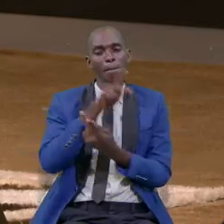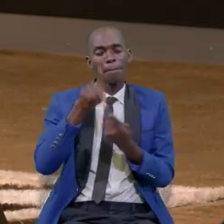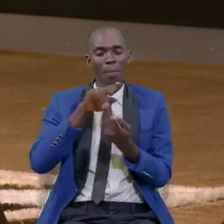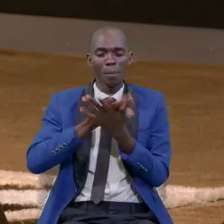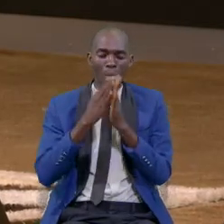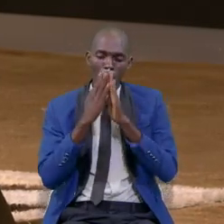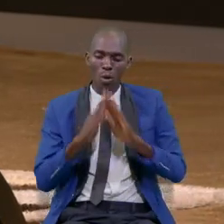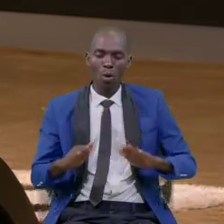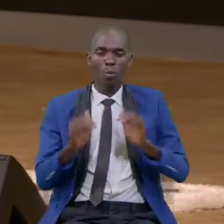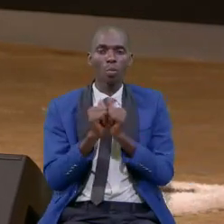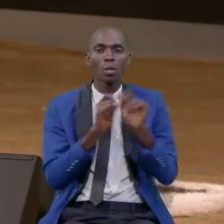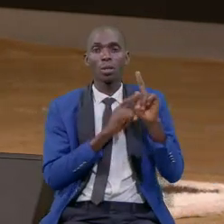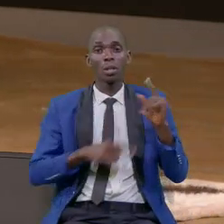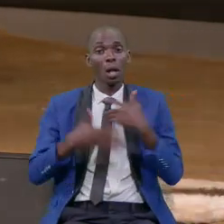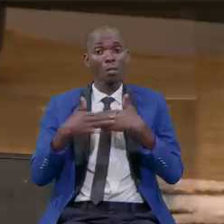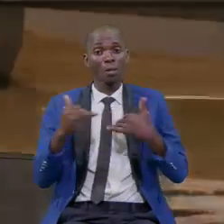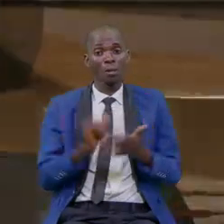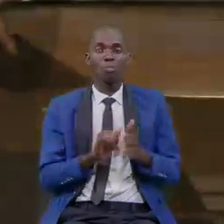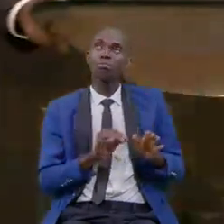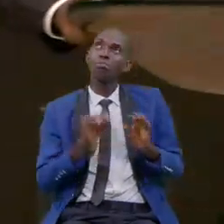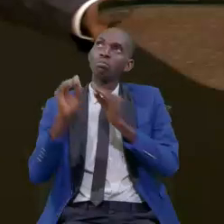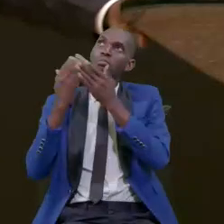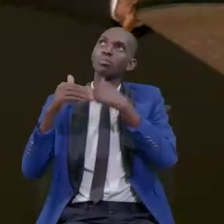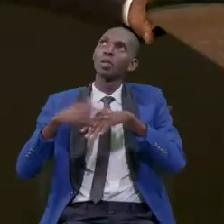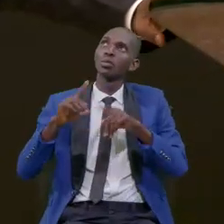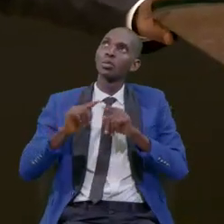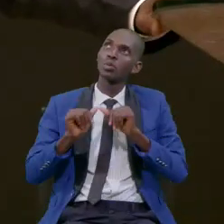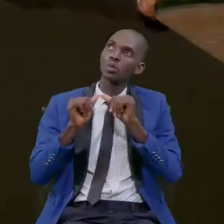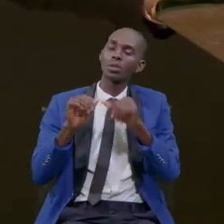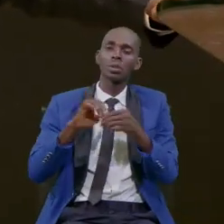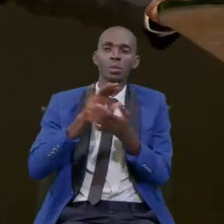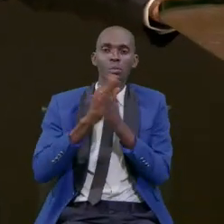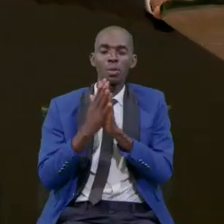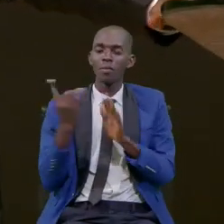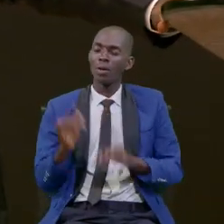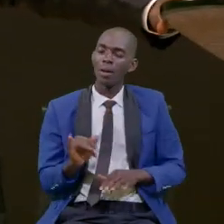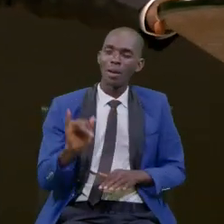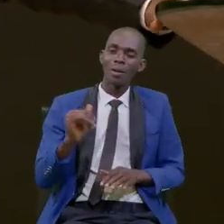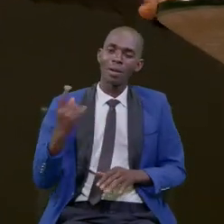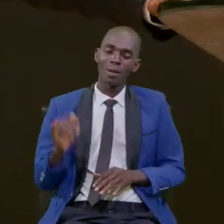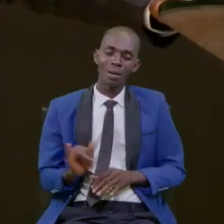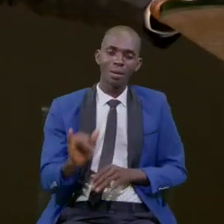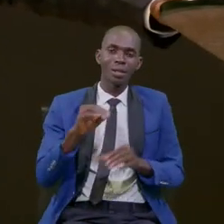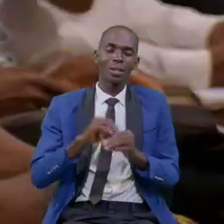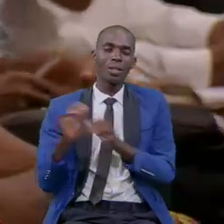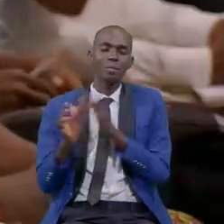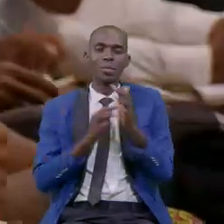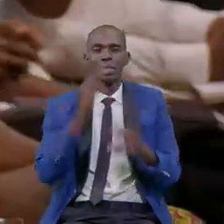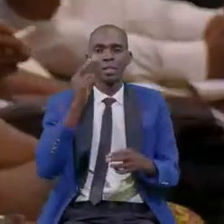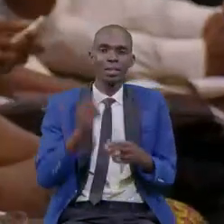that, we'll continue in heaven in peace forever and ever and ever in Jesus'